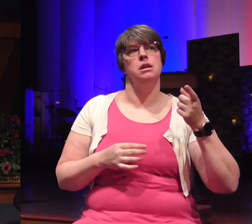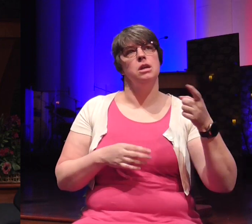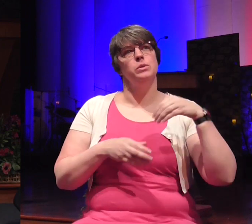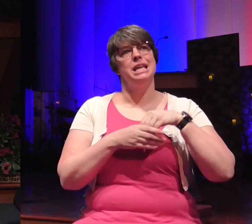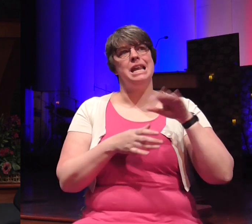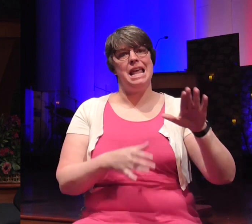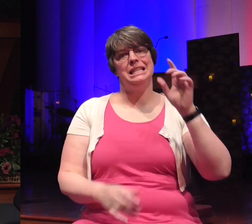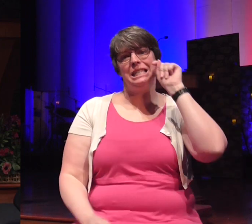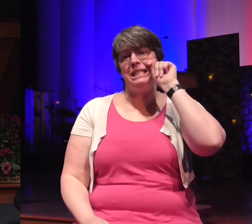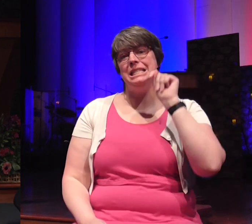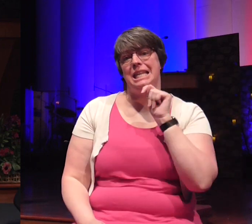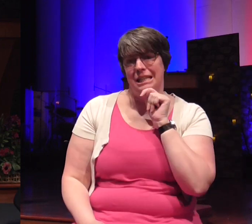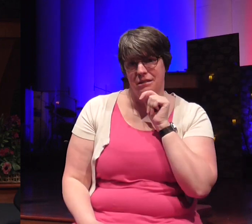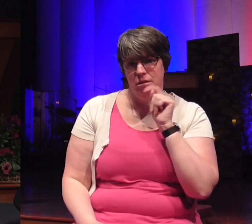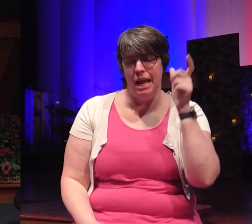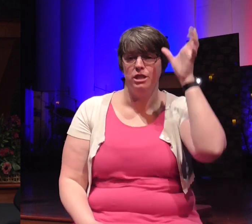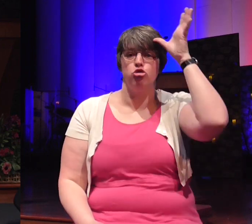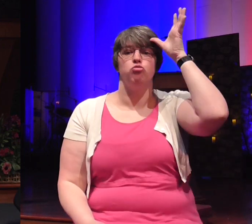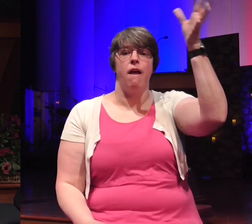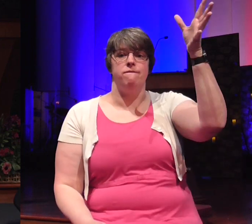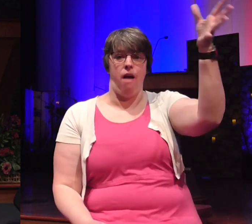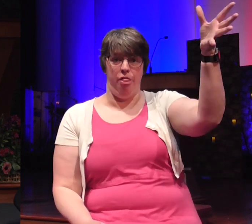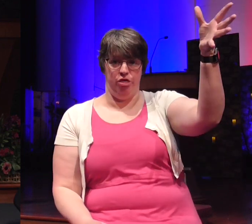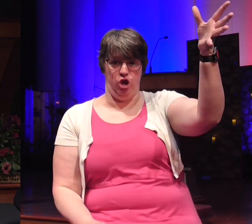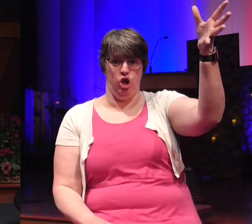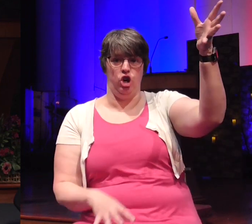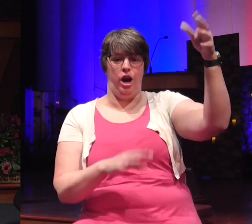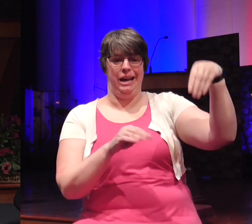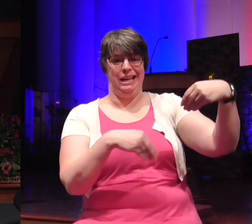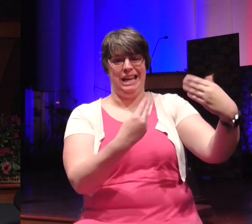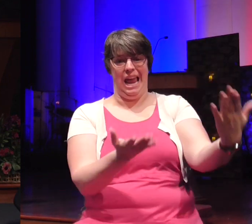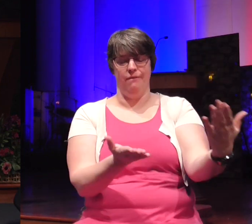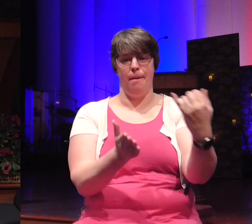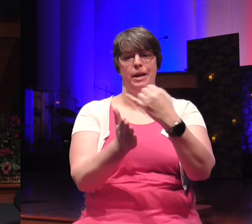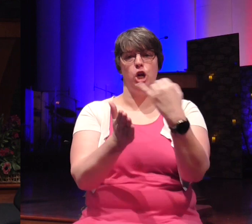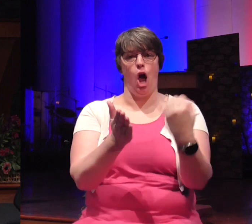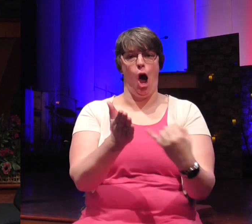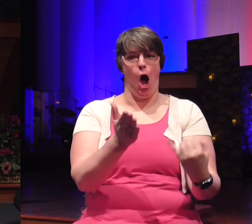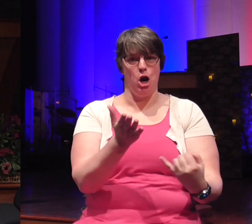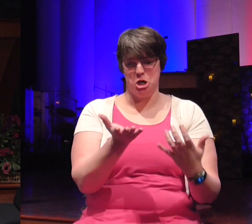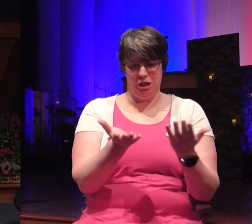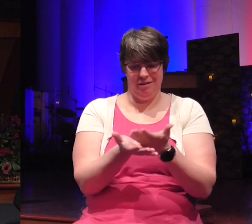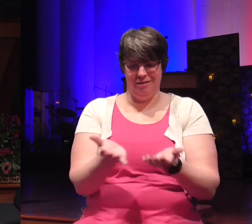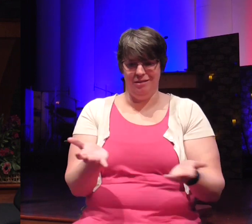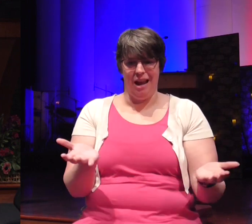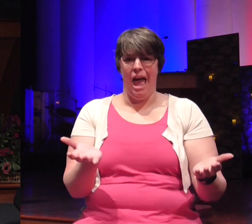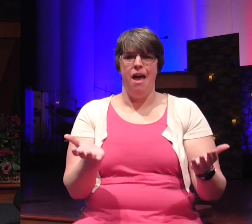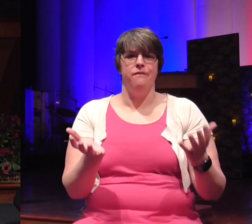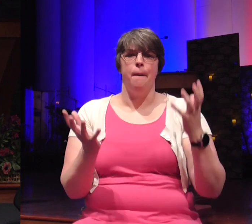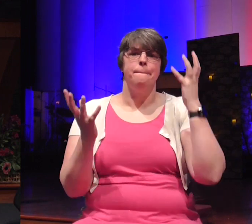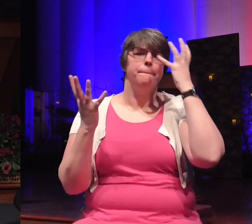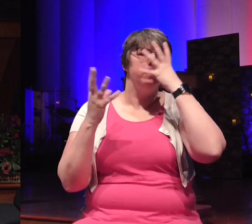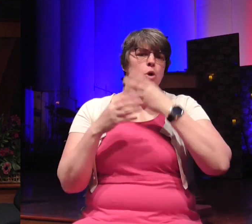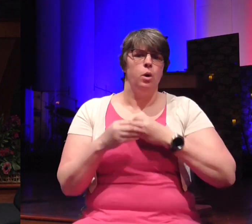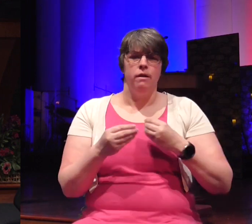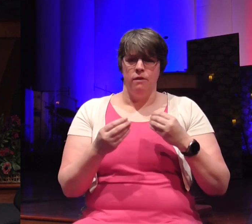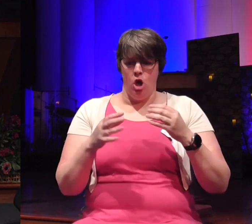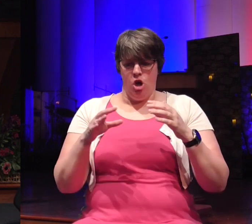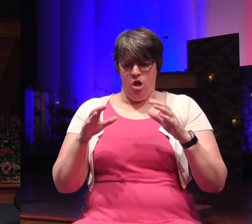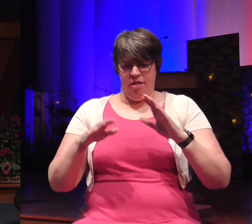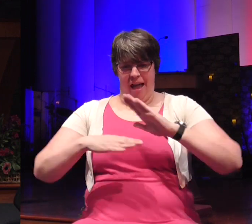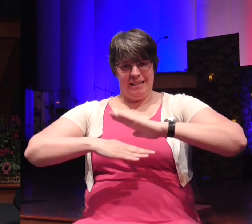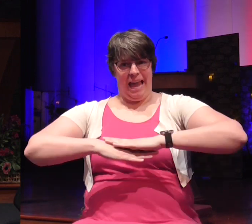early teens, his grandfather had given him an art set. It was a beautiful brushed aluminum